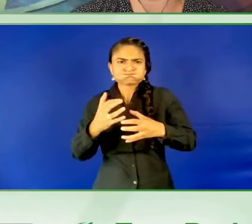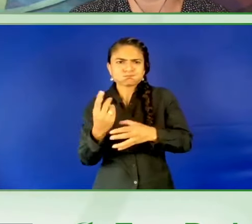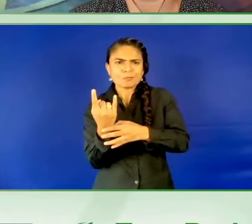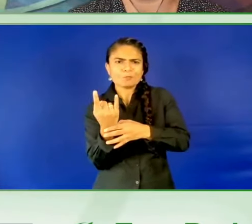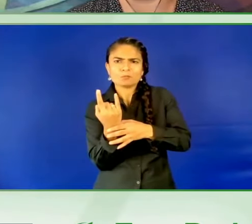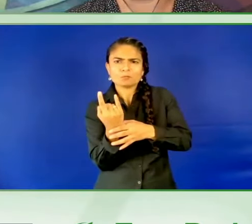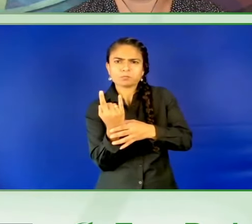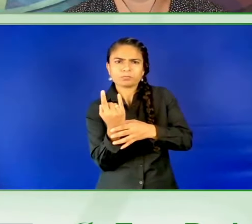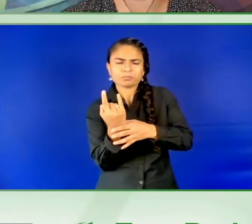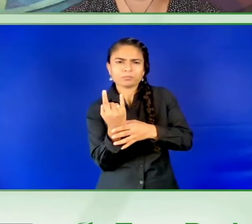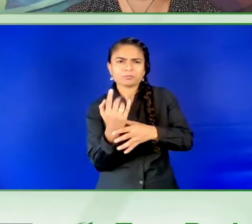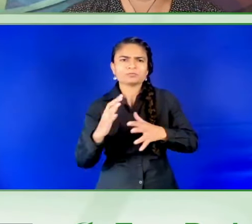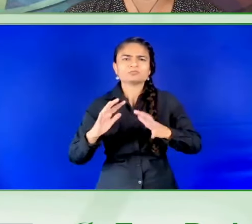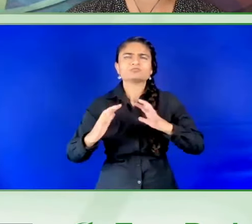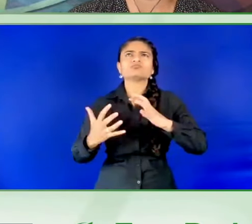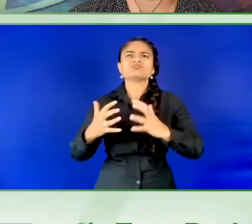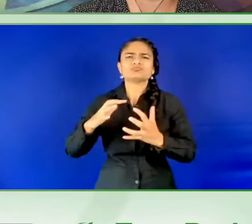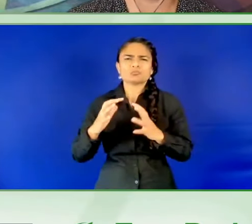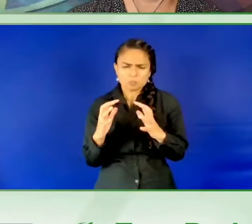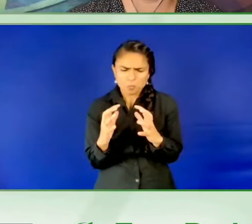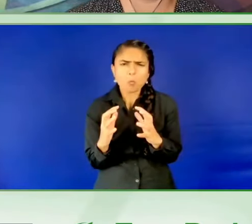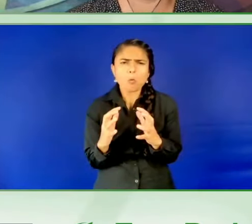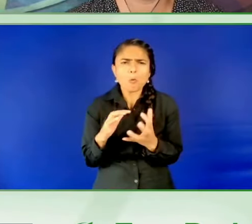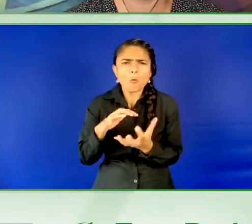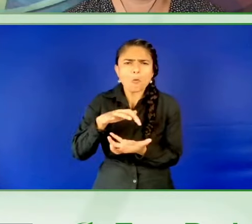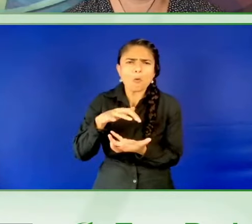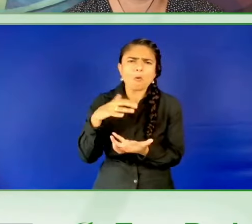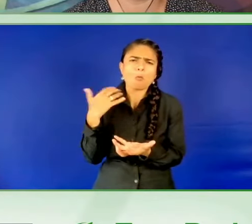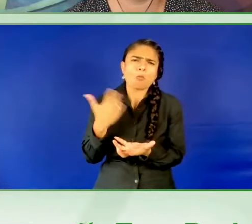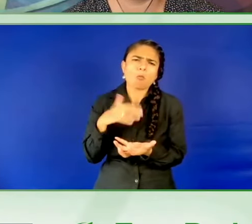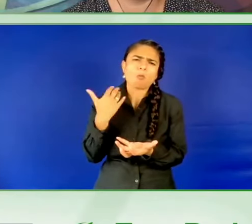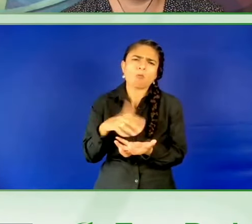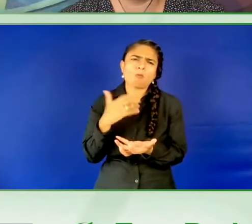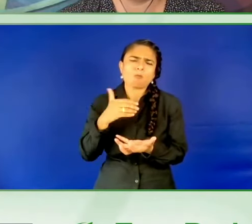at Santiago de Chile. Next slide, please.